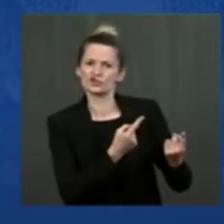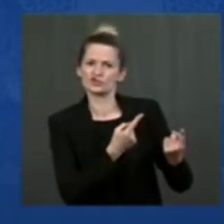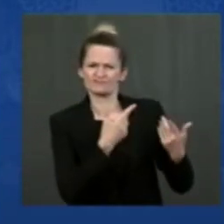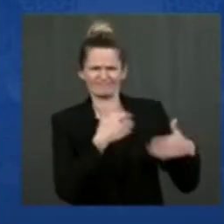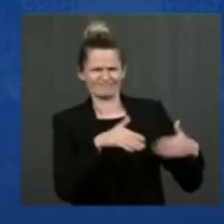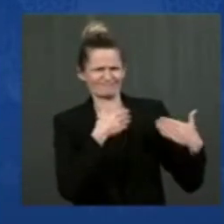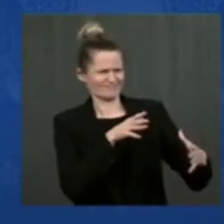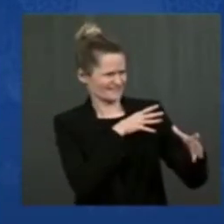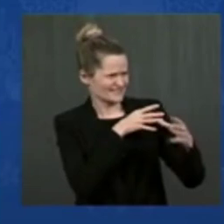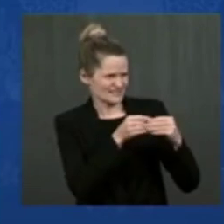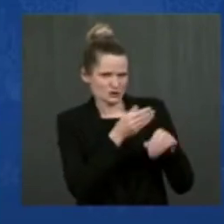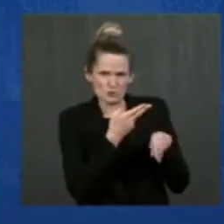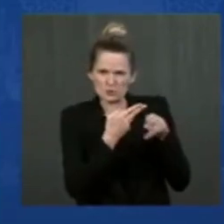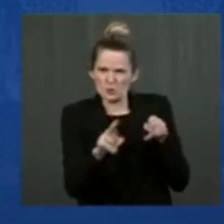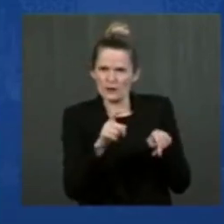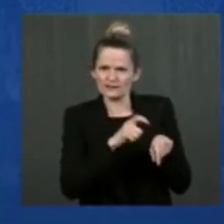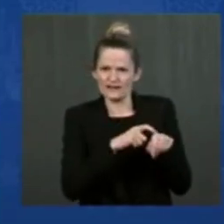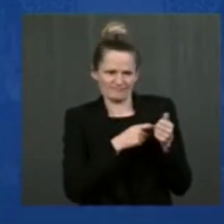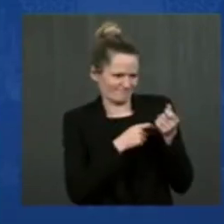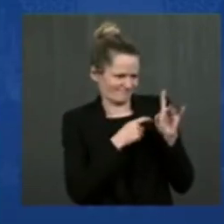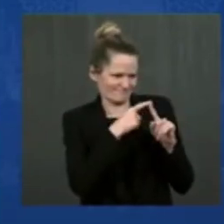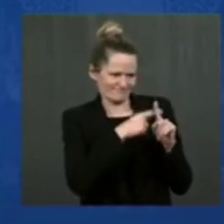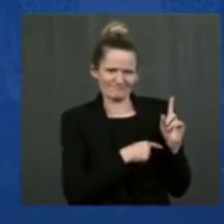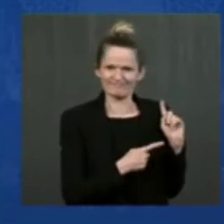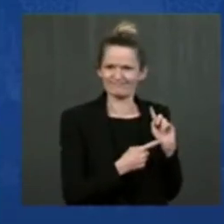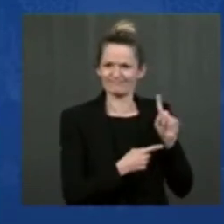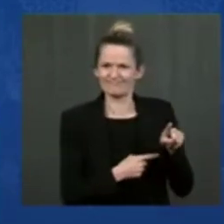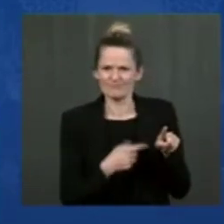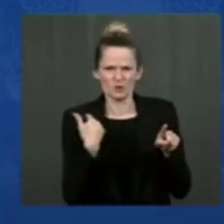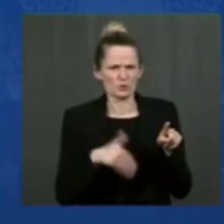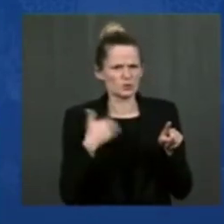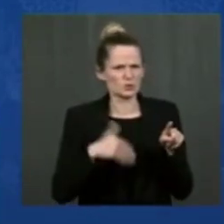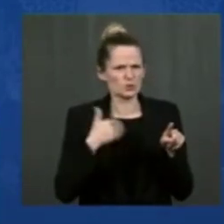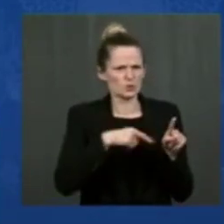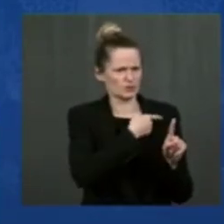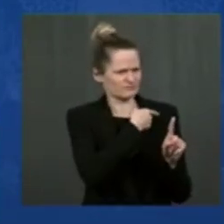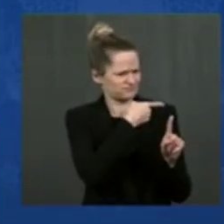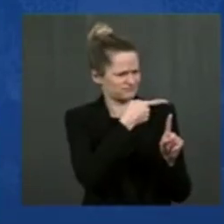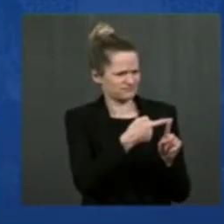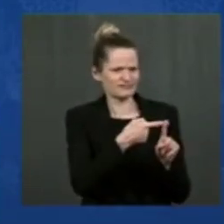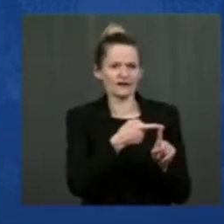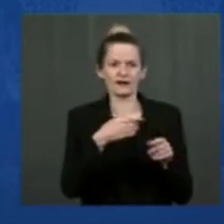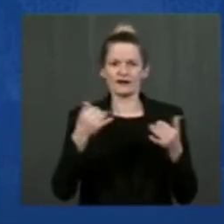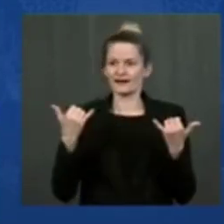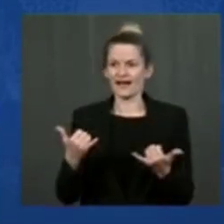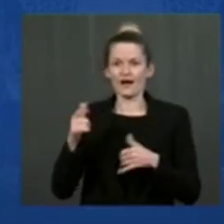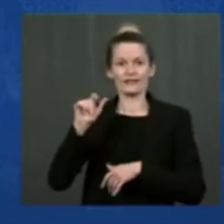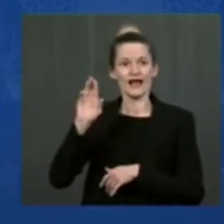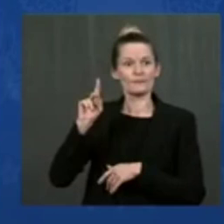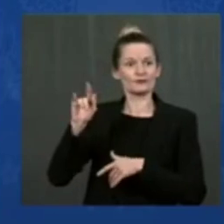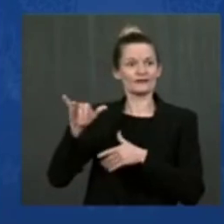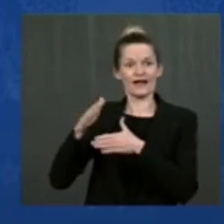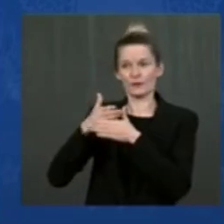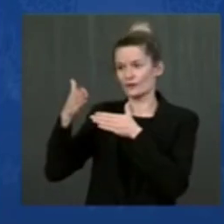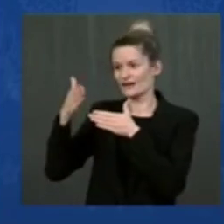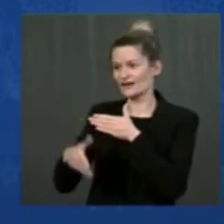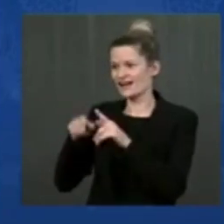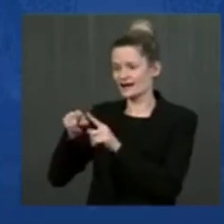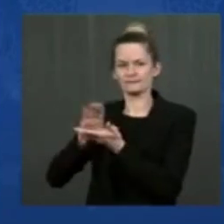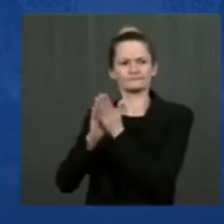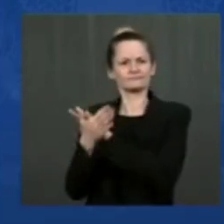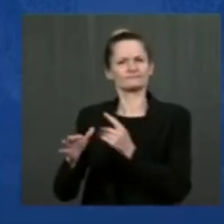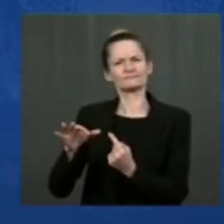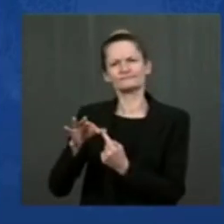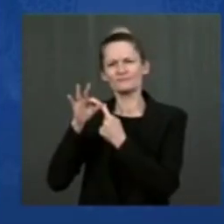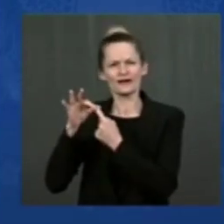said this Labor Day weekend has been like no other we've ever seen, no other we've ever experienced. Essential